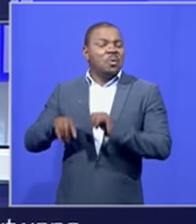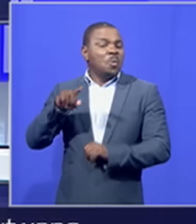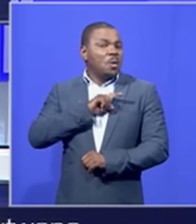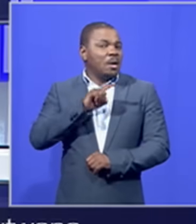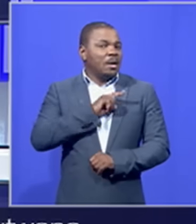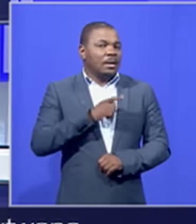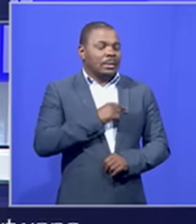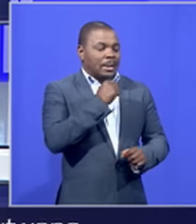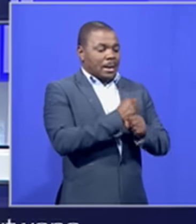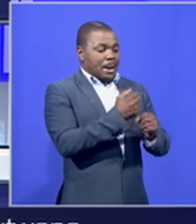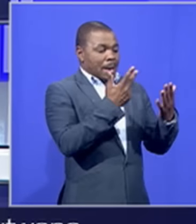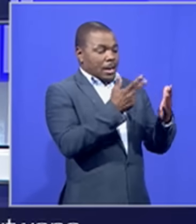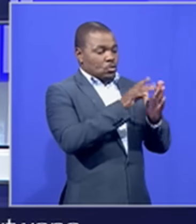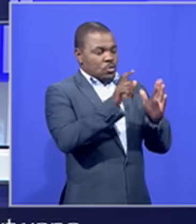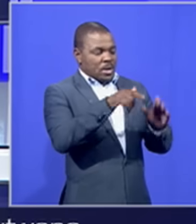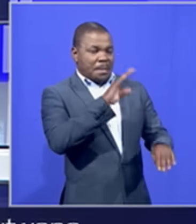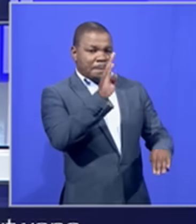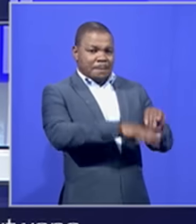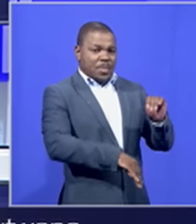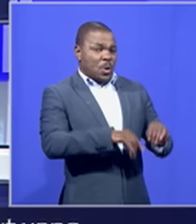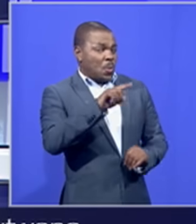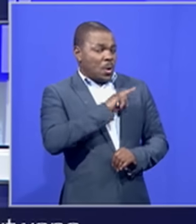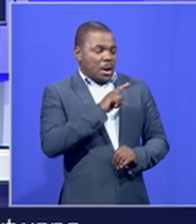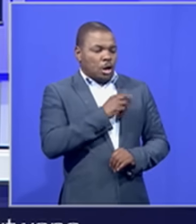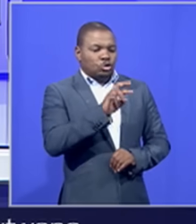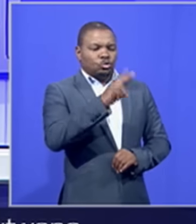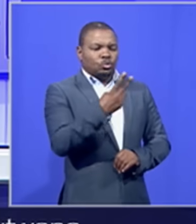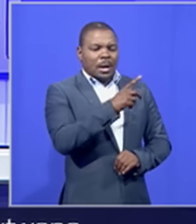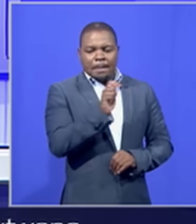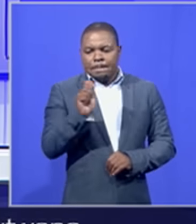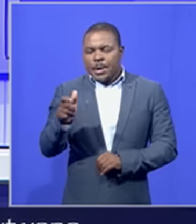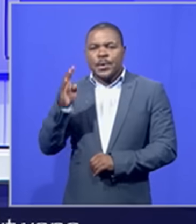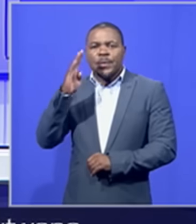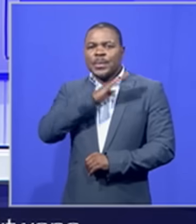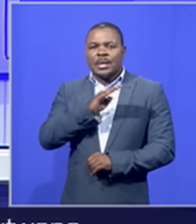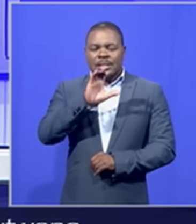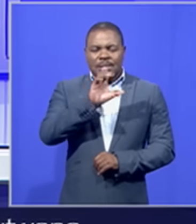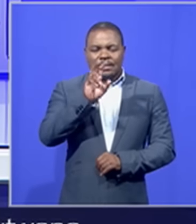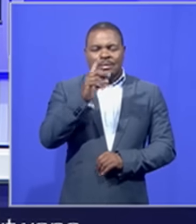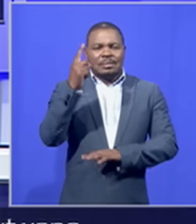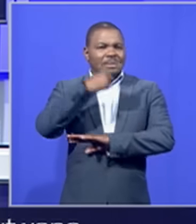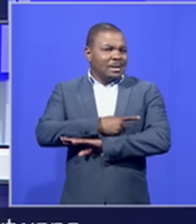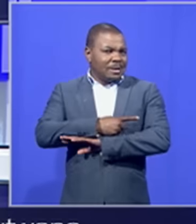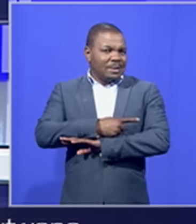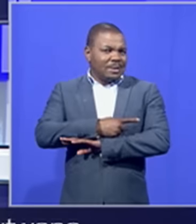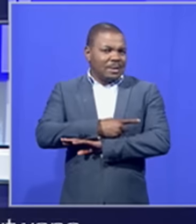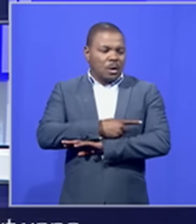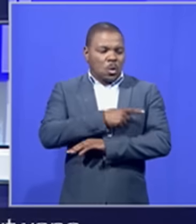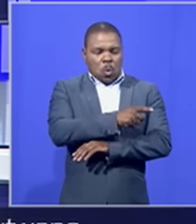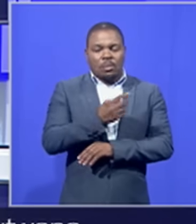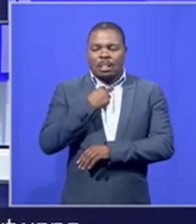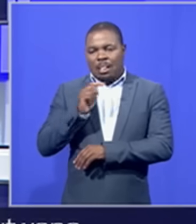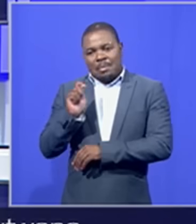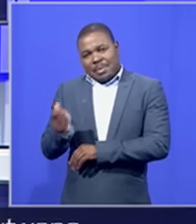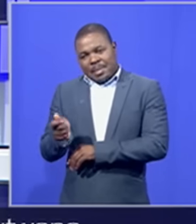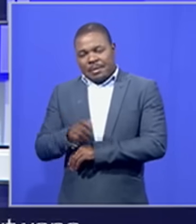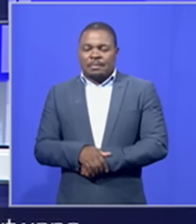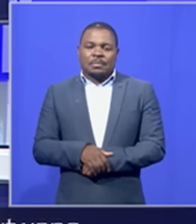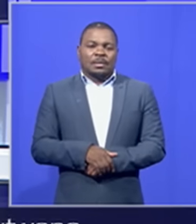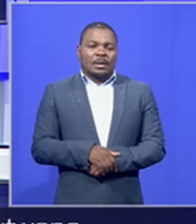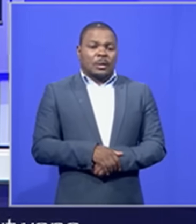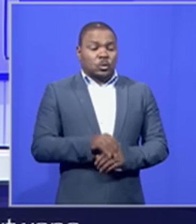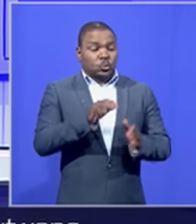moithuti wa grade 8 ka go sa duele diranta di le 2 ka letsatsi leno go twe barutwana ba seke ba apara diaparo tsa sekolo. Go